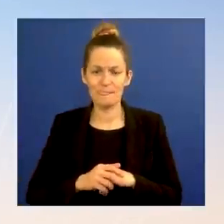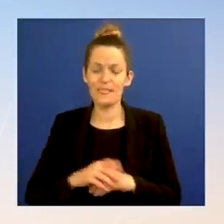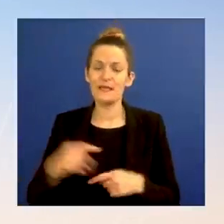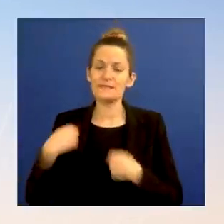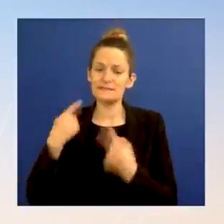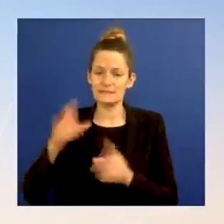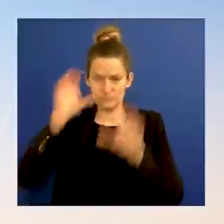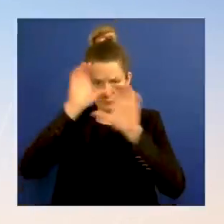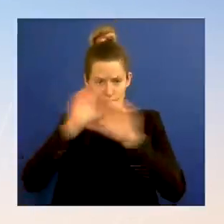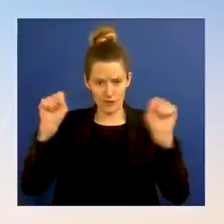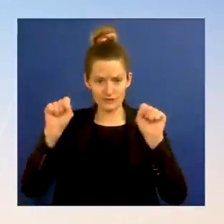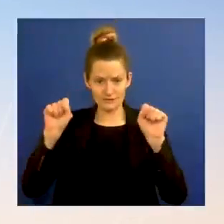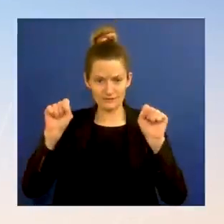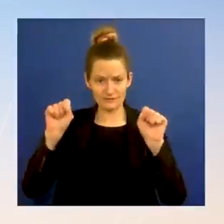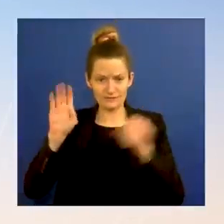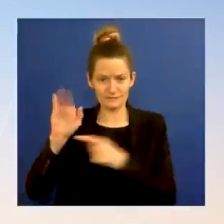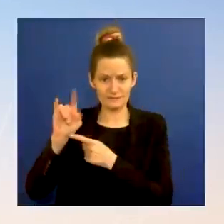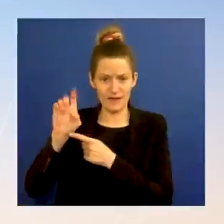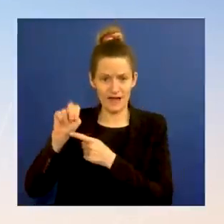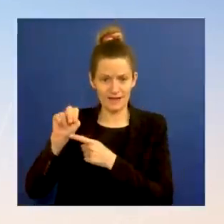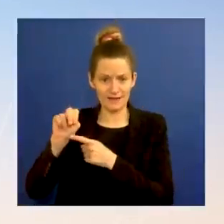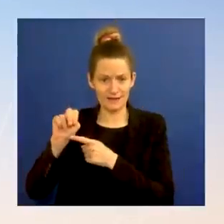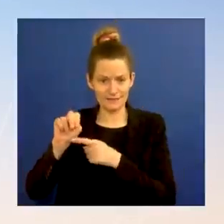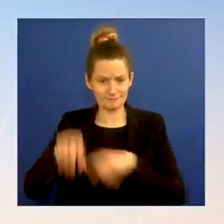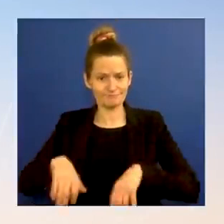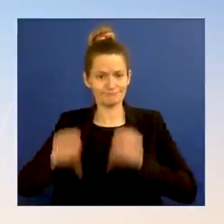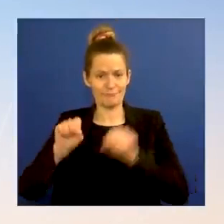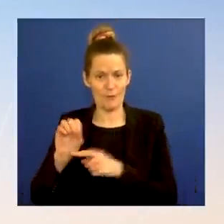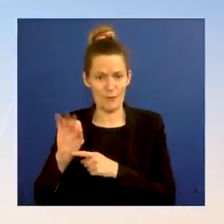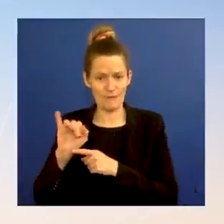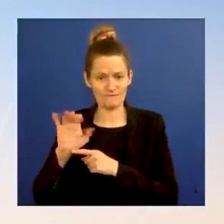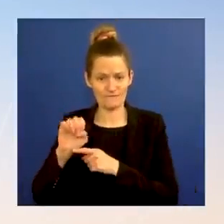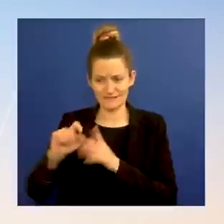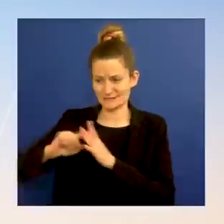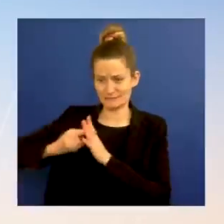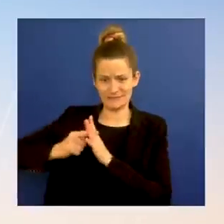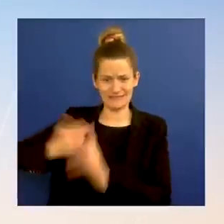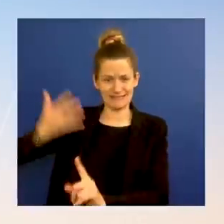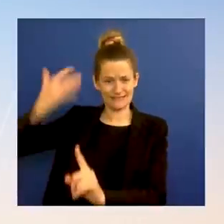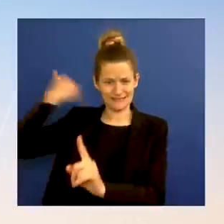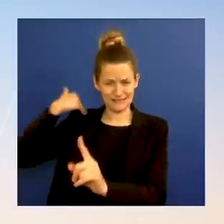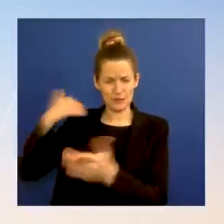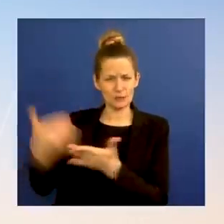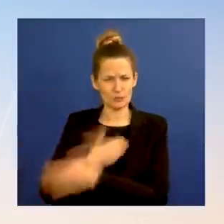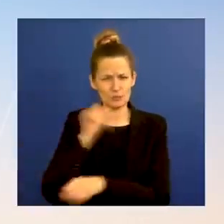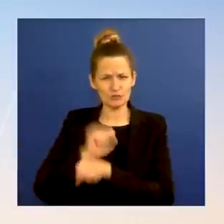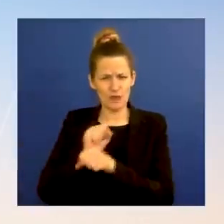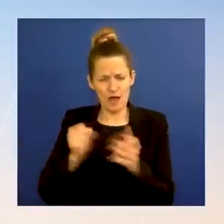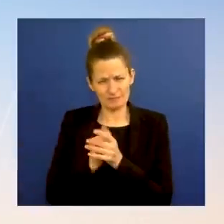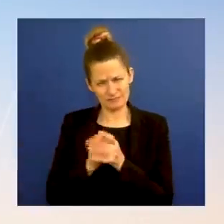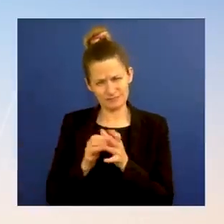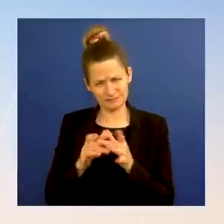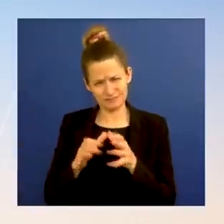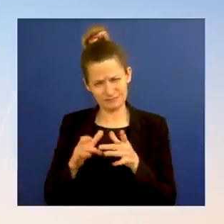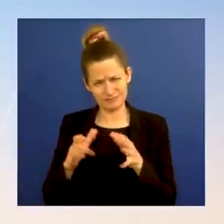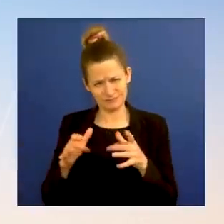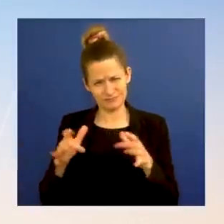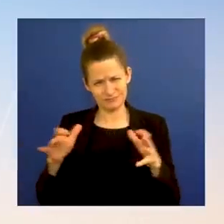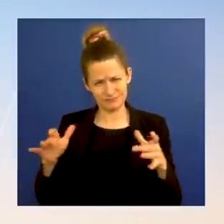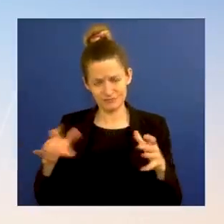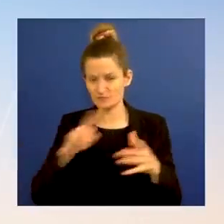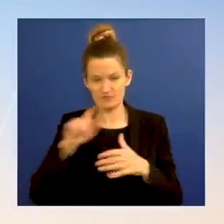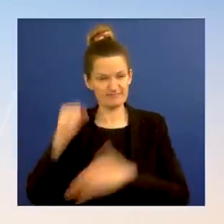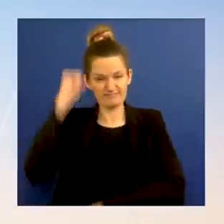million jobs. This includes the greatest single year of job growth in American history and the fastest economic growth in almost 40